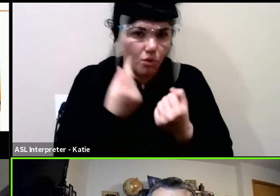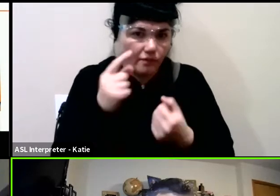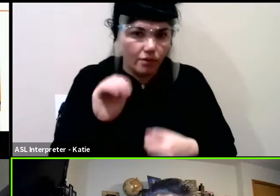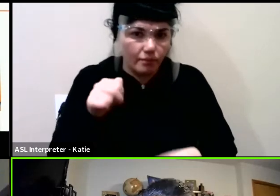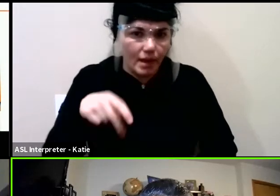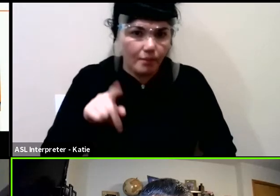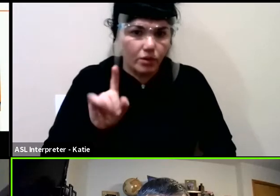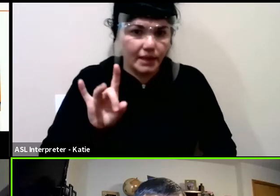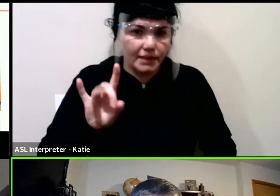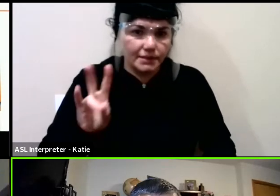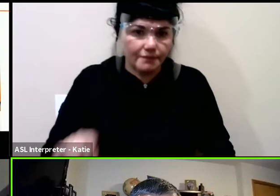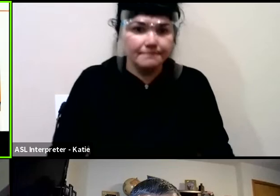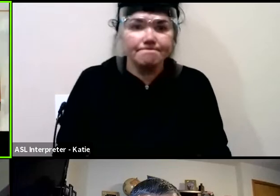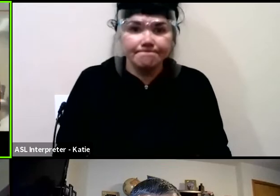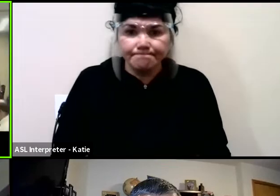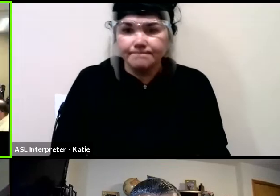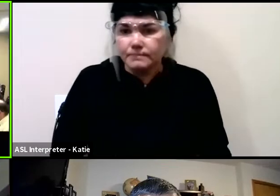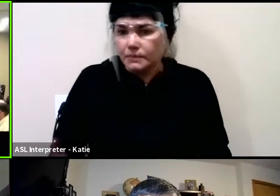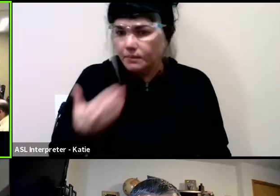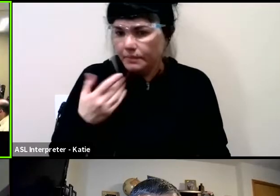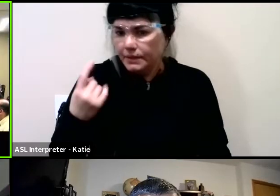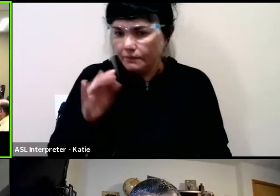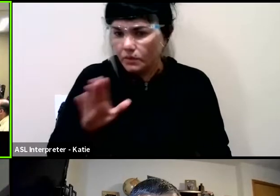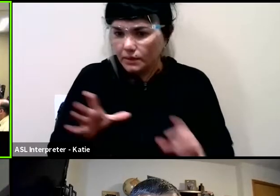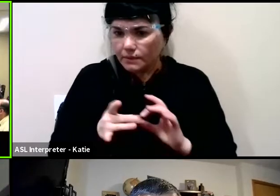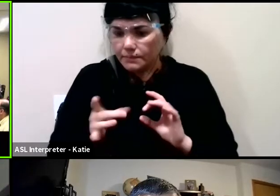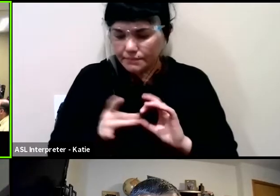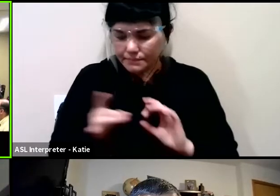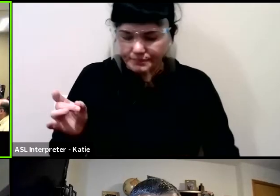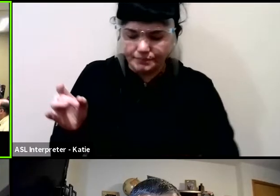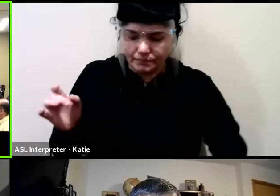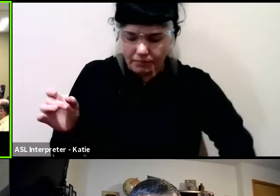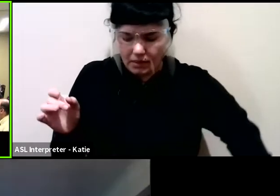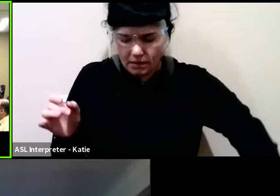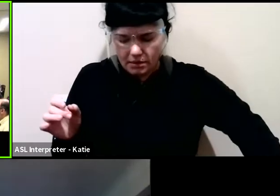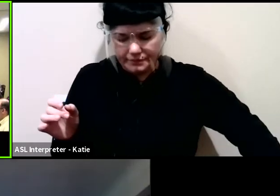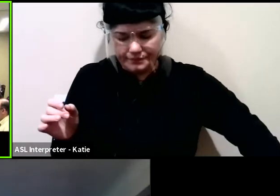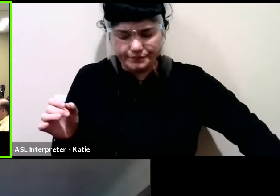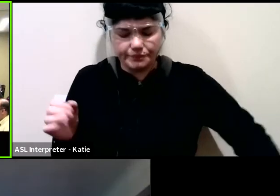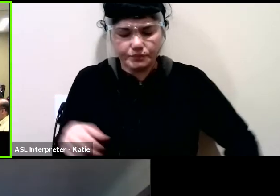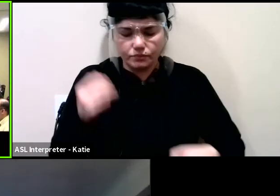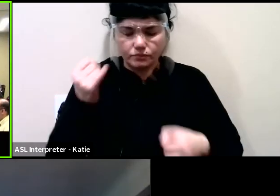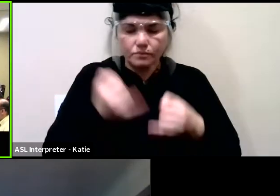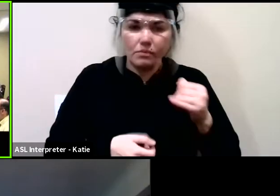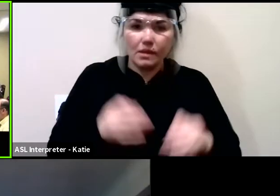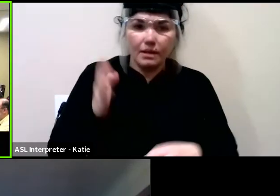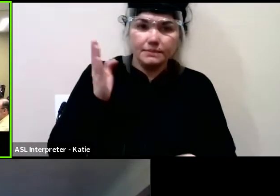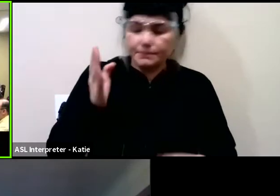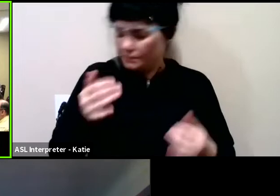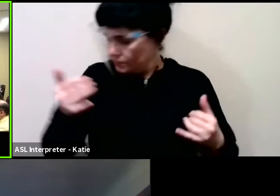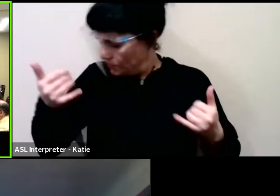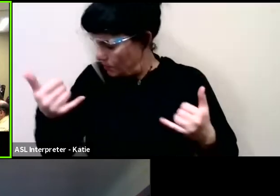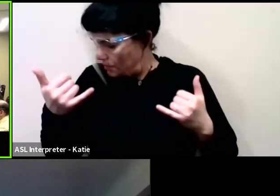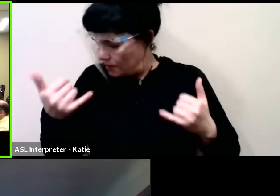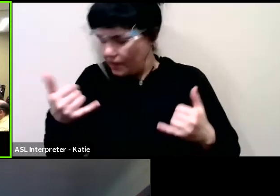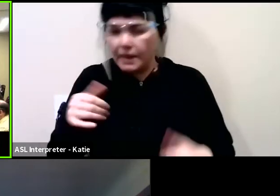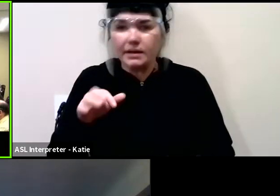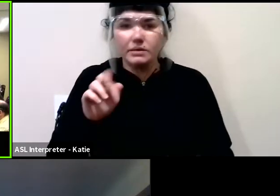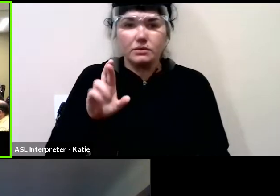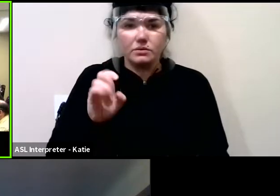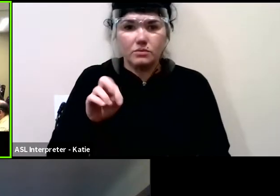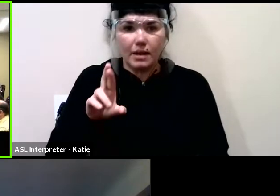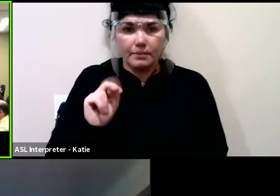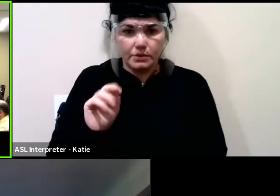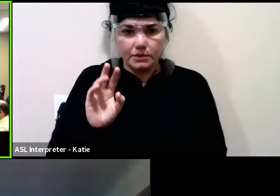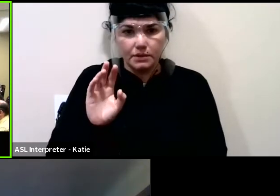187 thank you for your comments um our final participant today is number 18 robert dindoffer mr